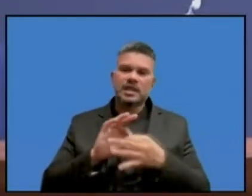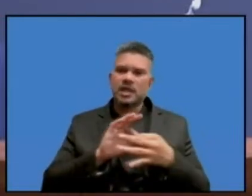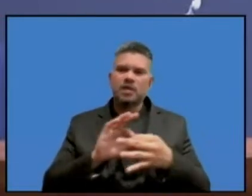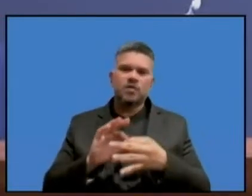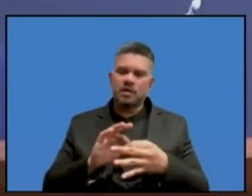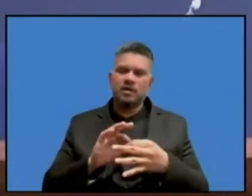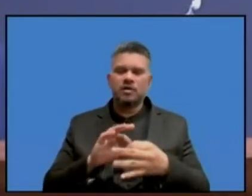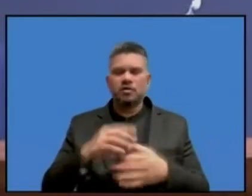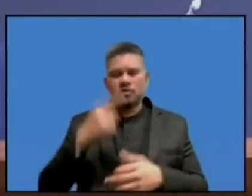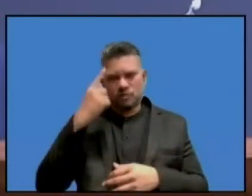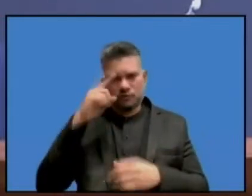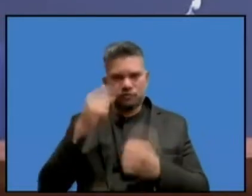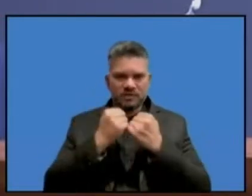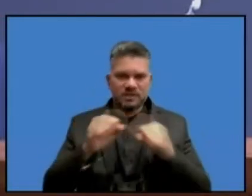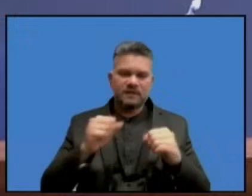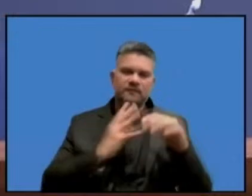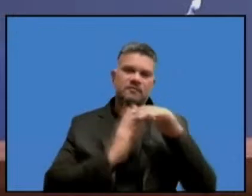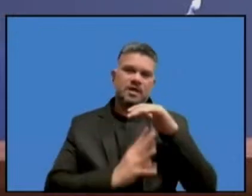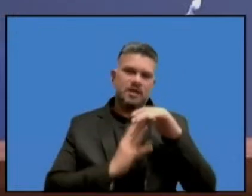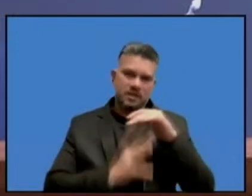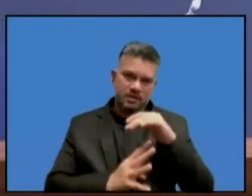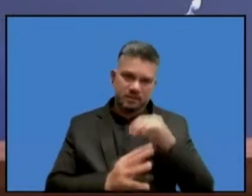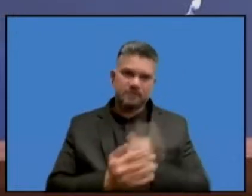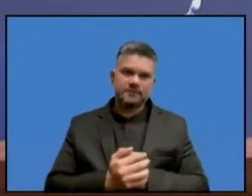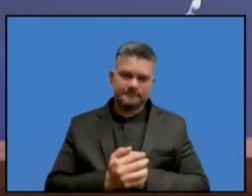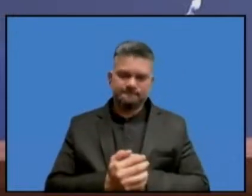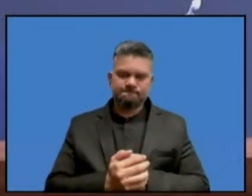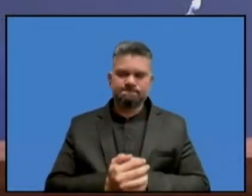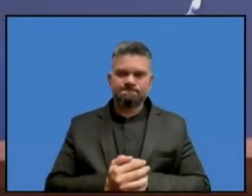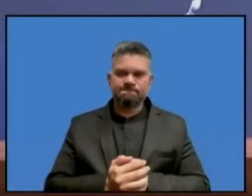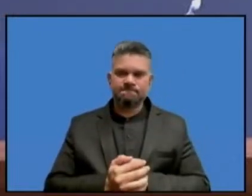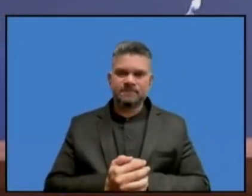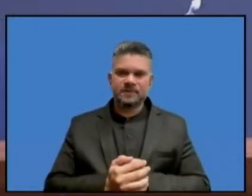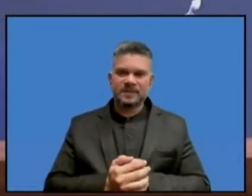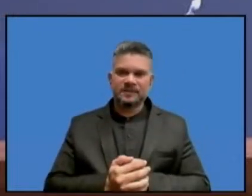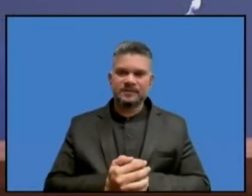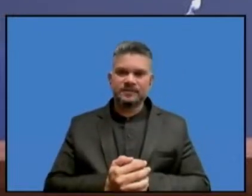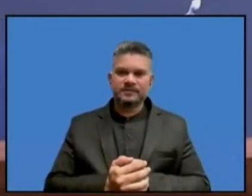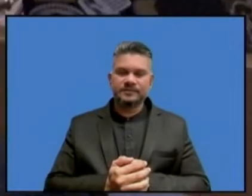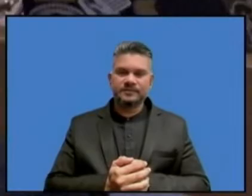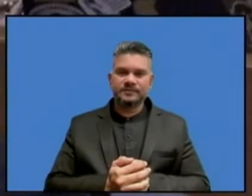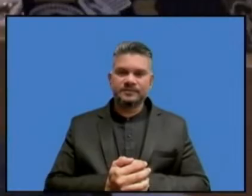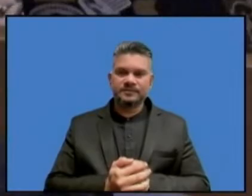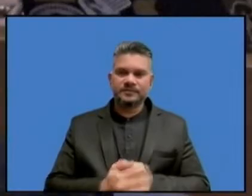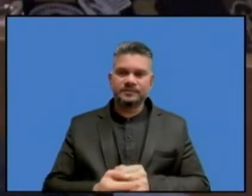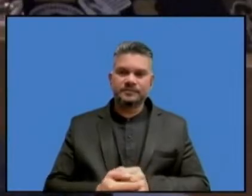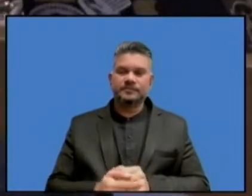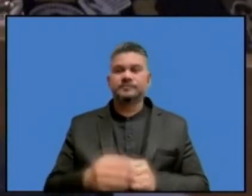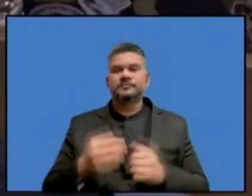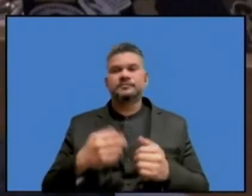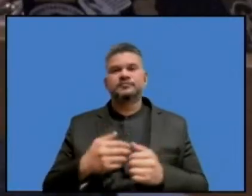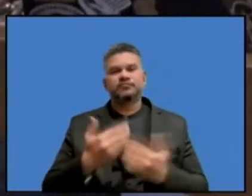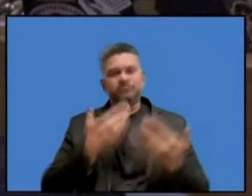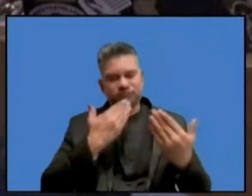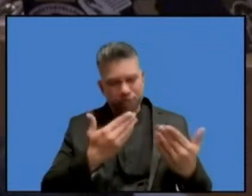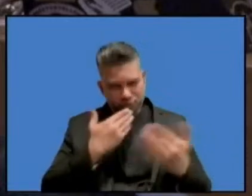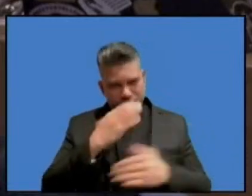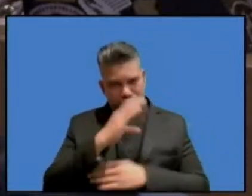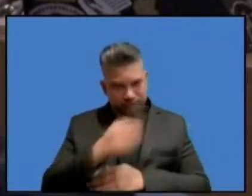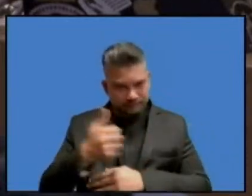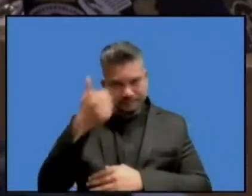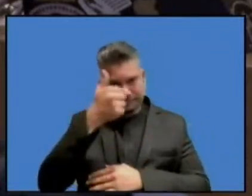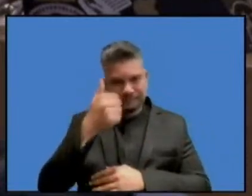and NSM. Thank you, Chair. I am Hanida Christie and I represent Barenda Migrant